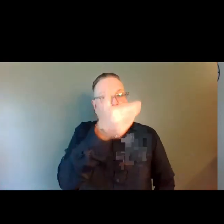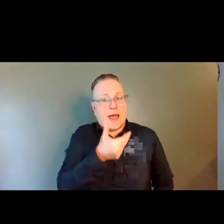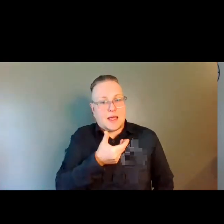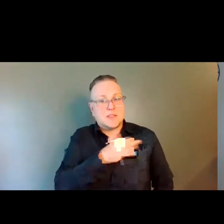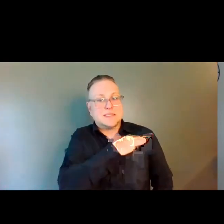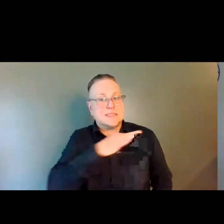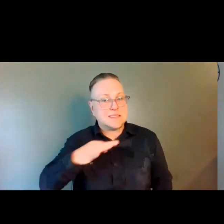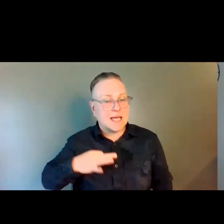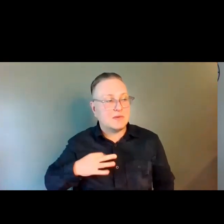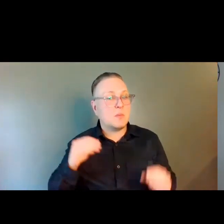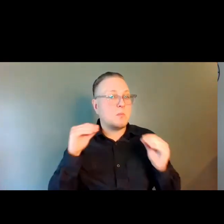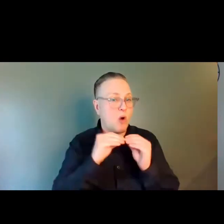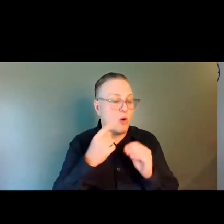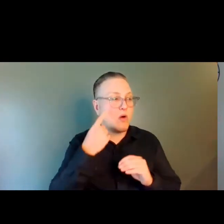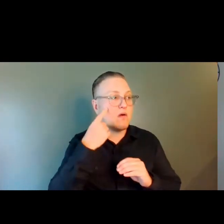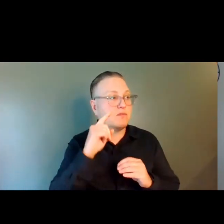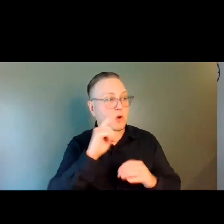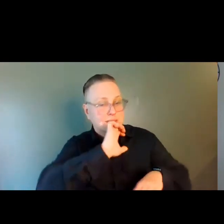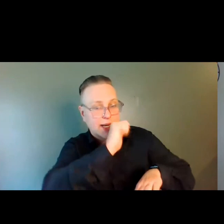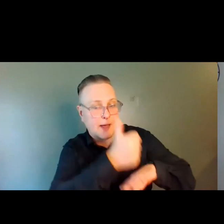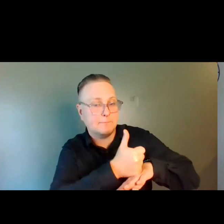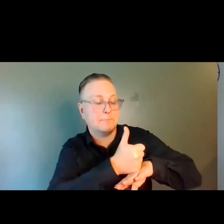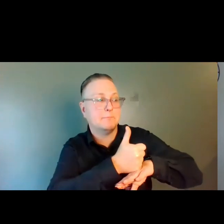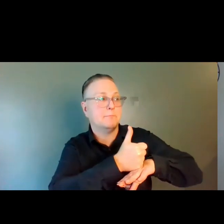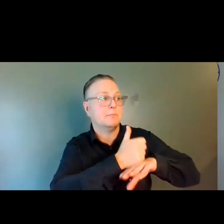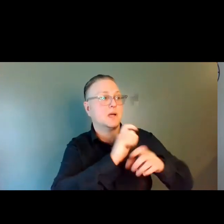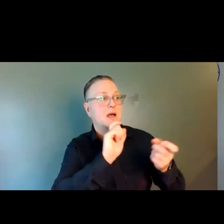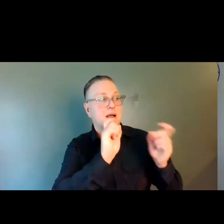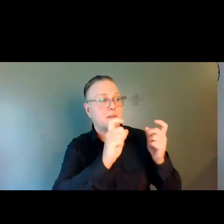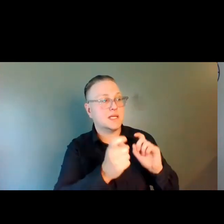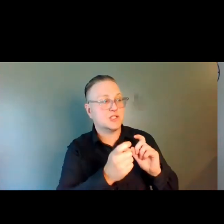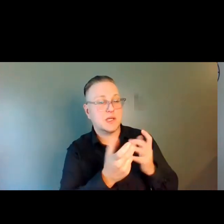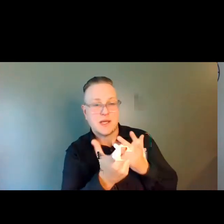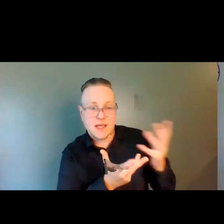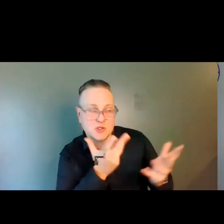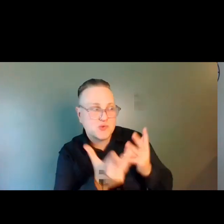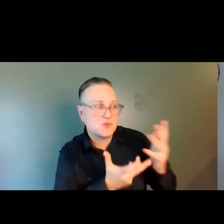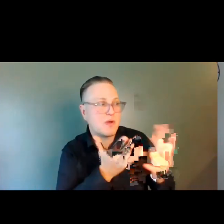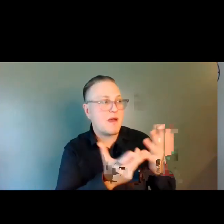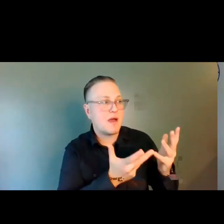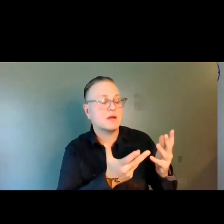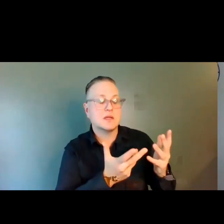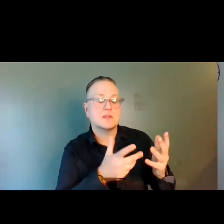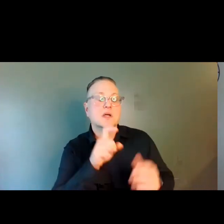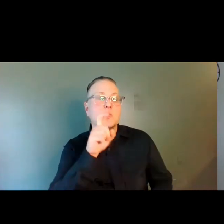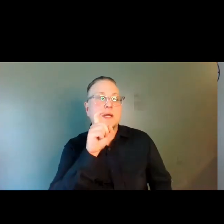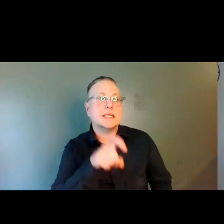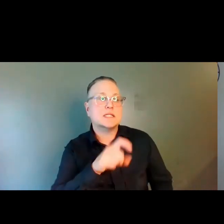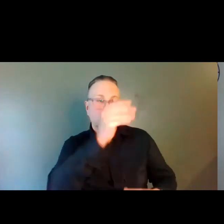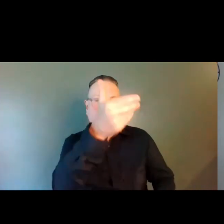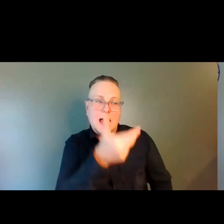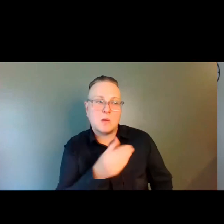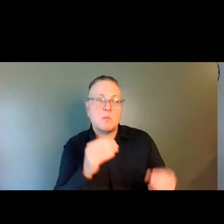implement accommodations and work on the interactive process is really critical to try to make sure that people get the accommodations they